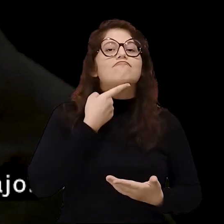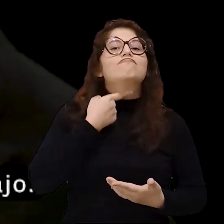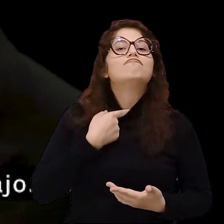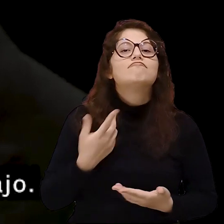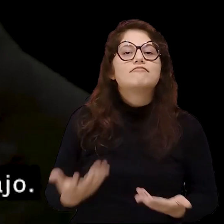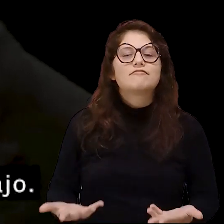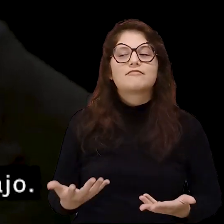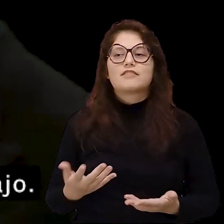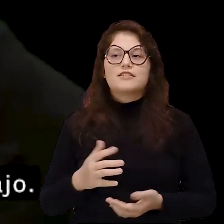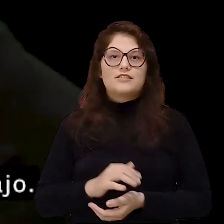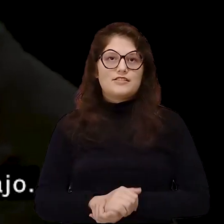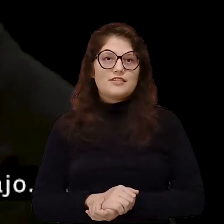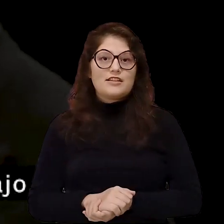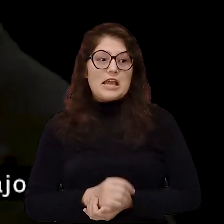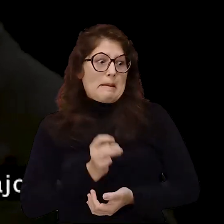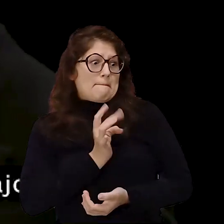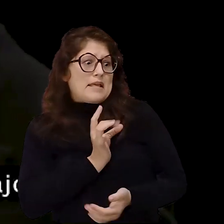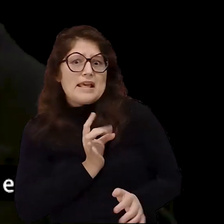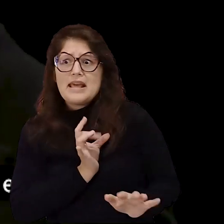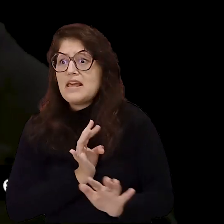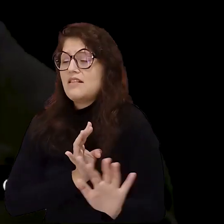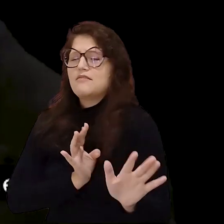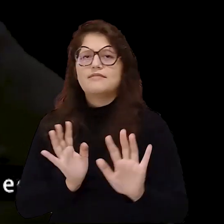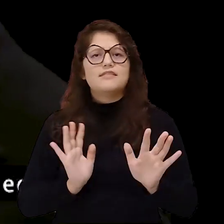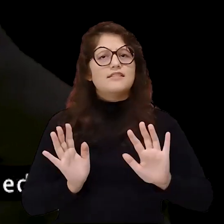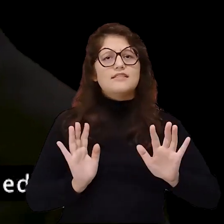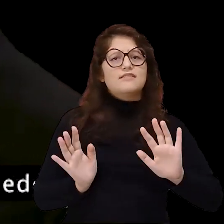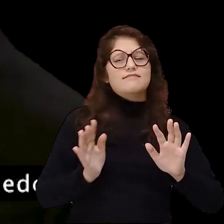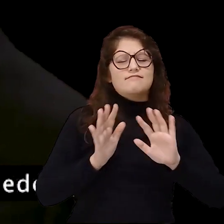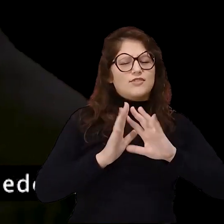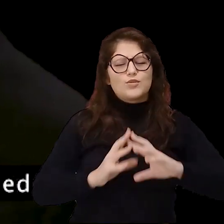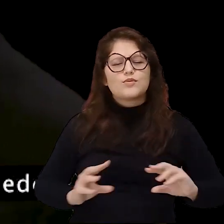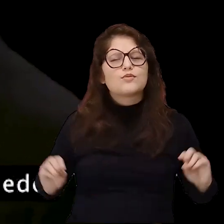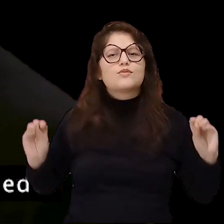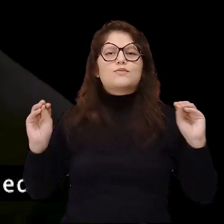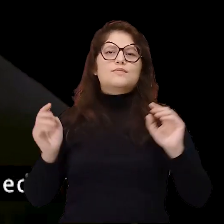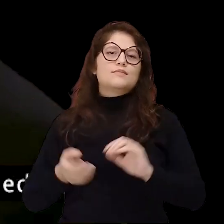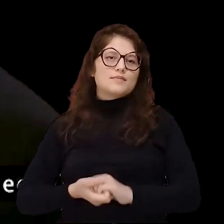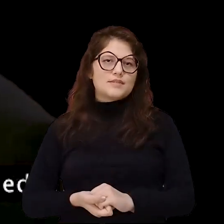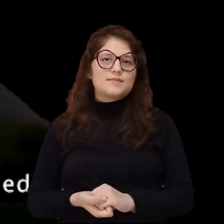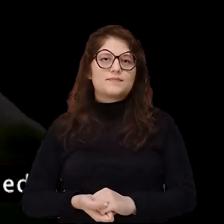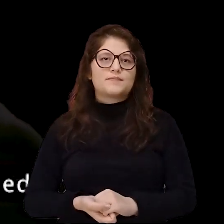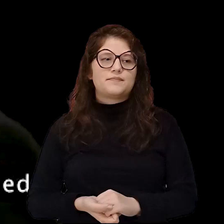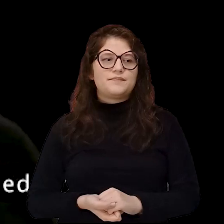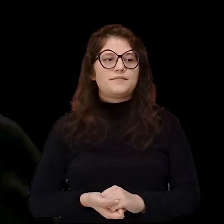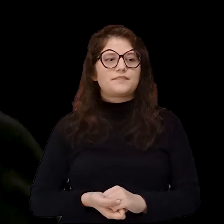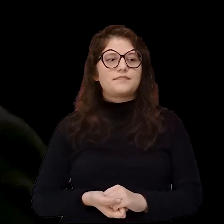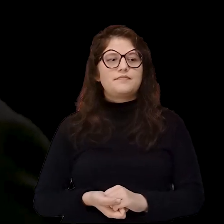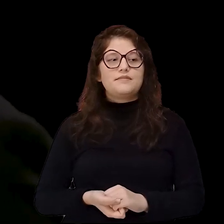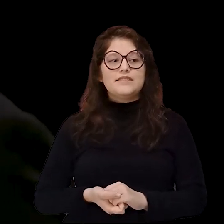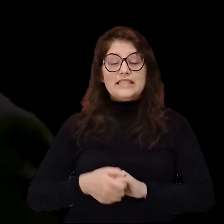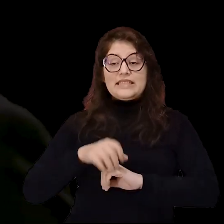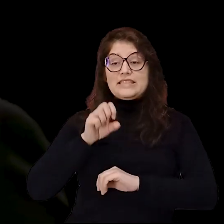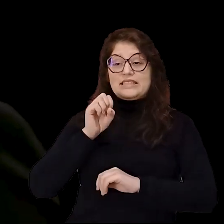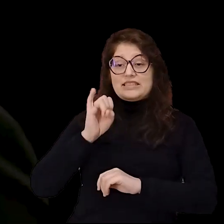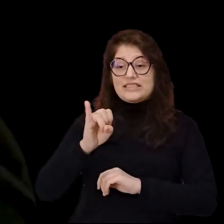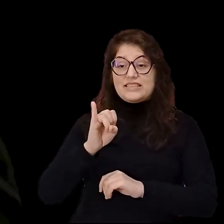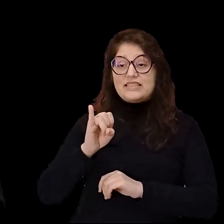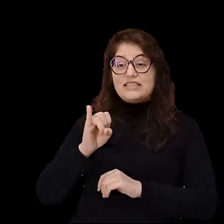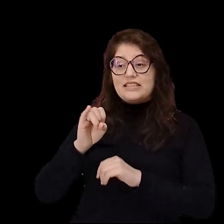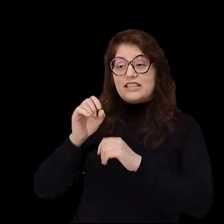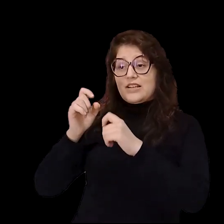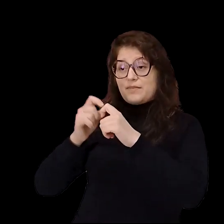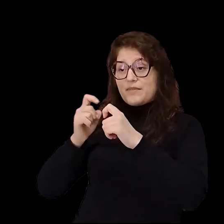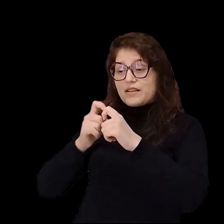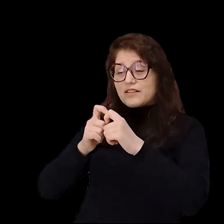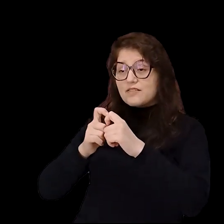feel, the way I act. I can go outside not being afraid anymore. And I don't think those bad